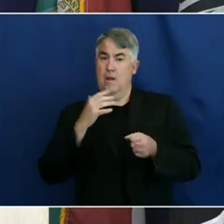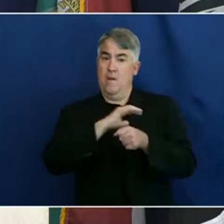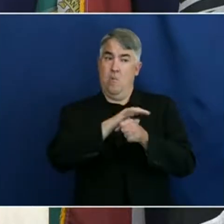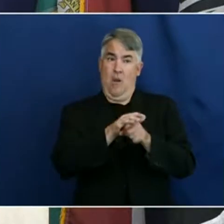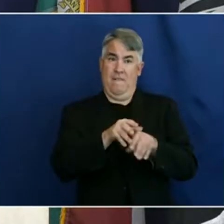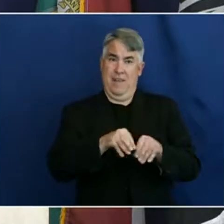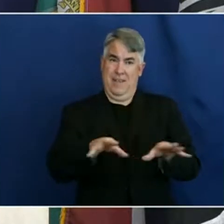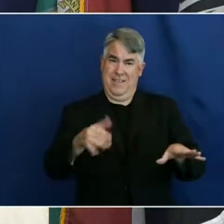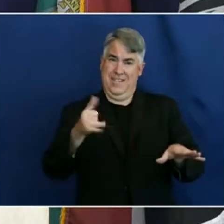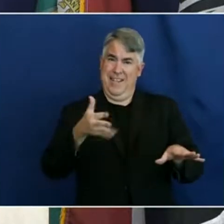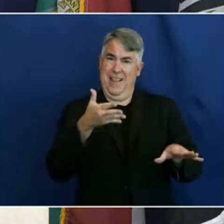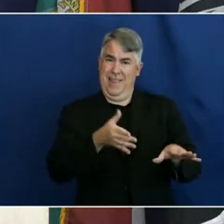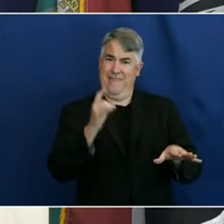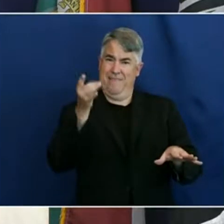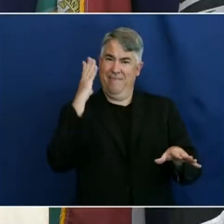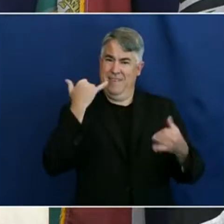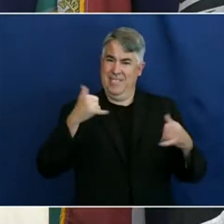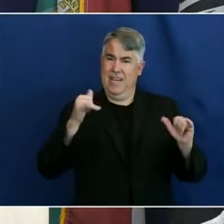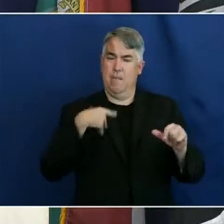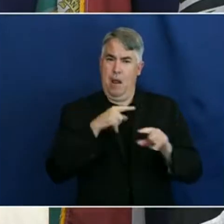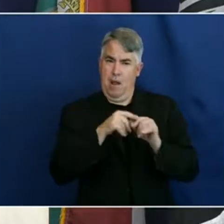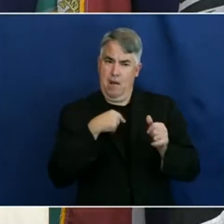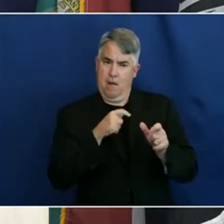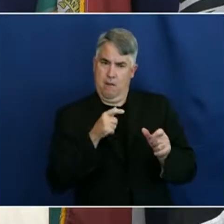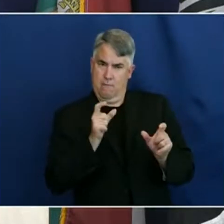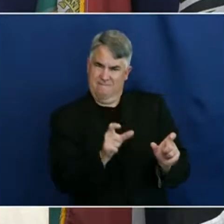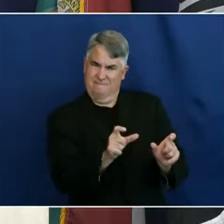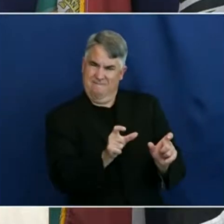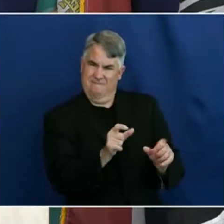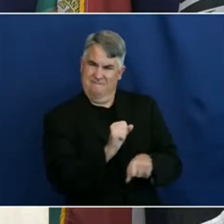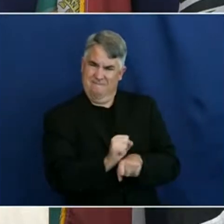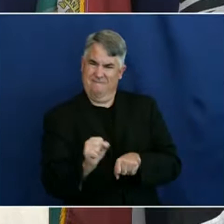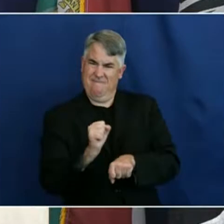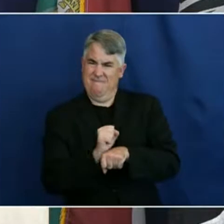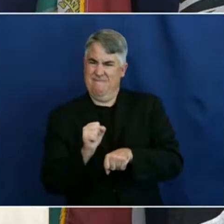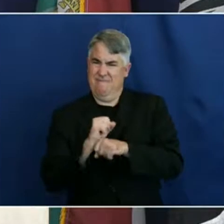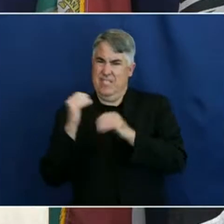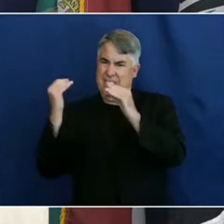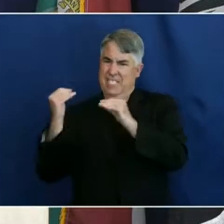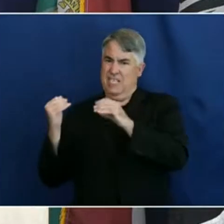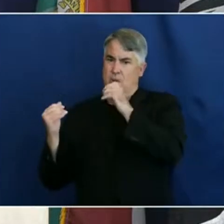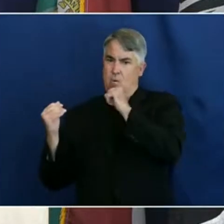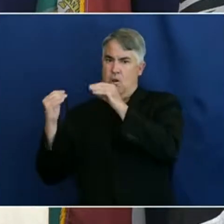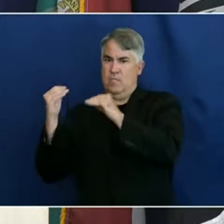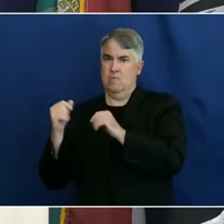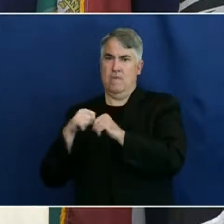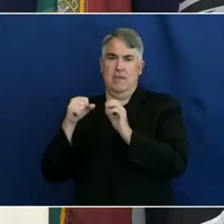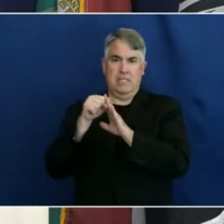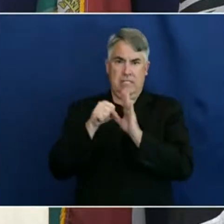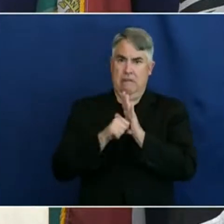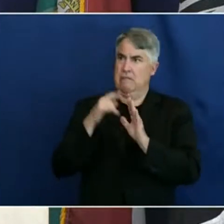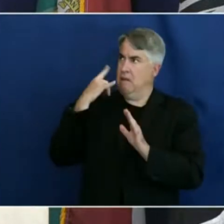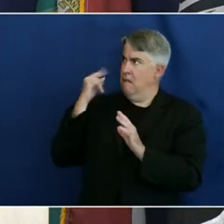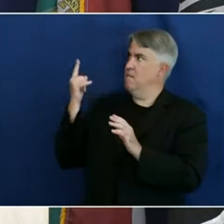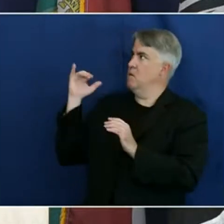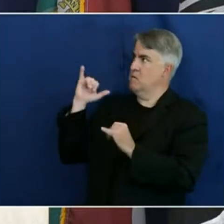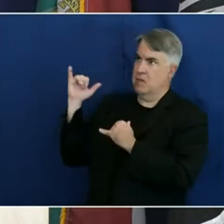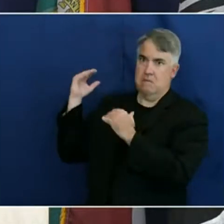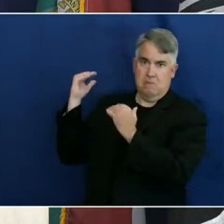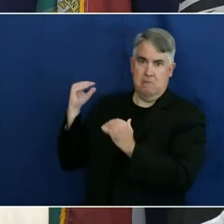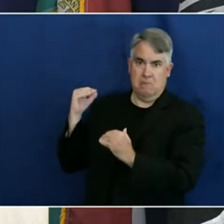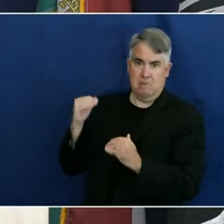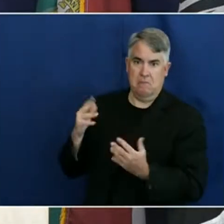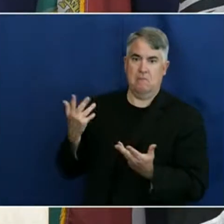we think the steps we're taking to move forward, both in San Diego County moving into orange and what the state of California is doing